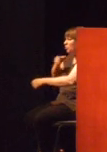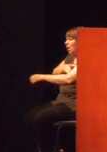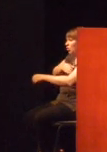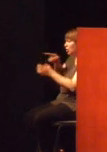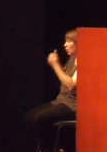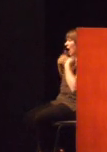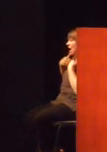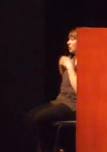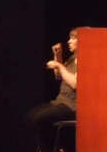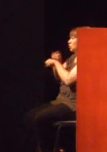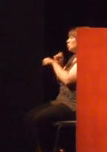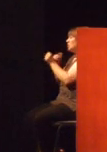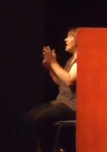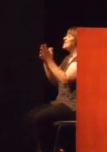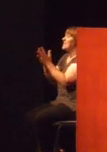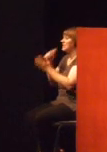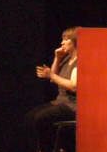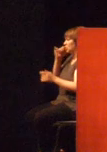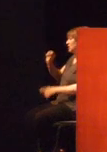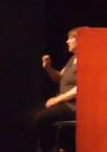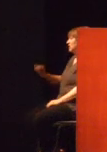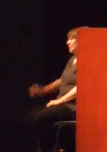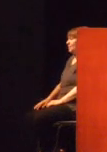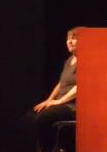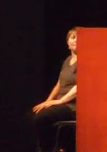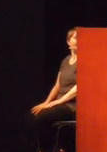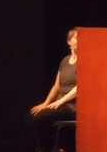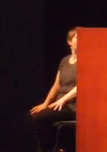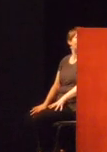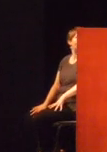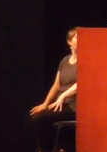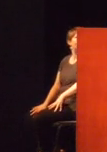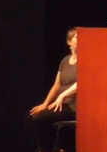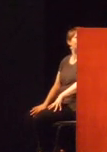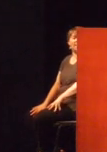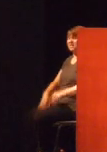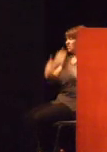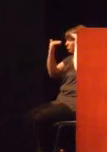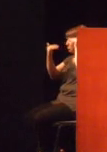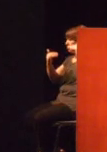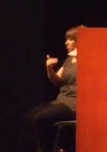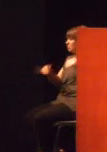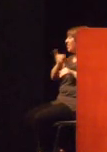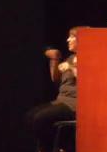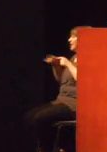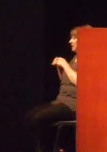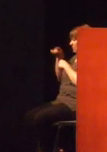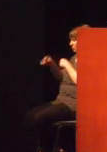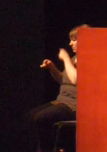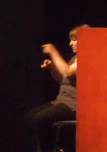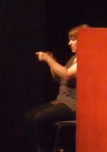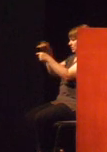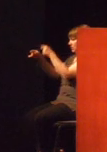work against racism. So this is the framework. This is, and it's laid out as if it's very linear. It's actually much more like